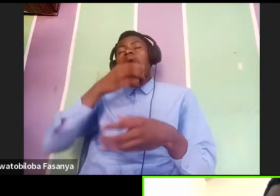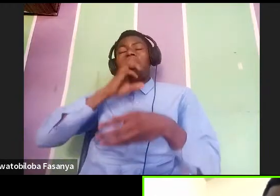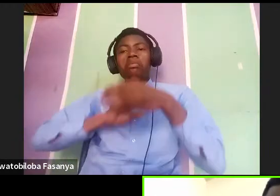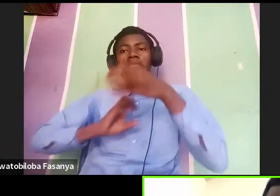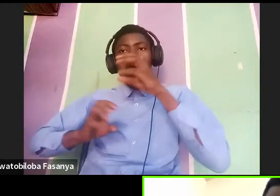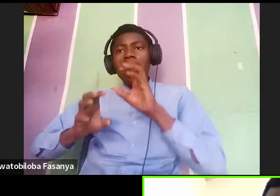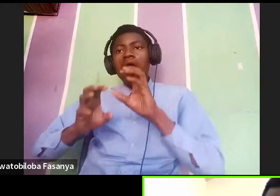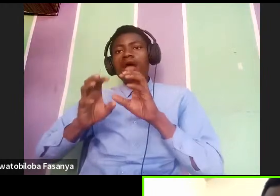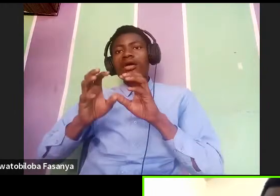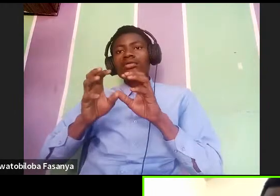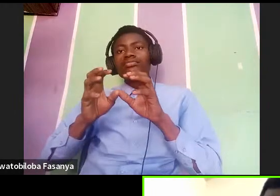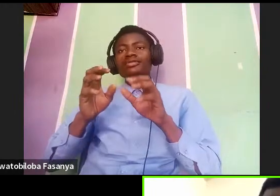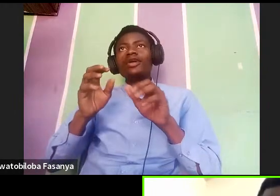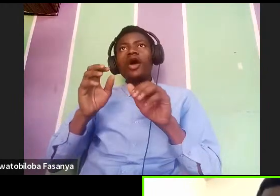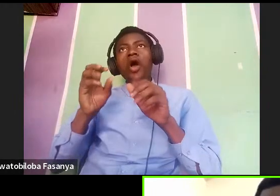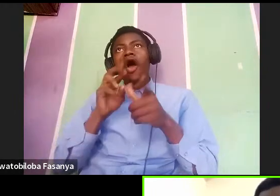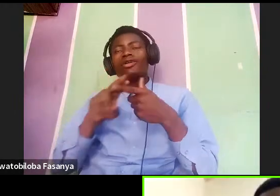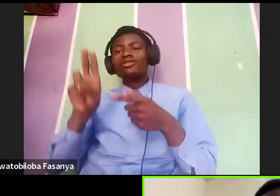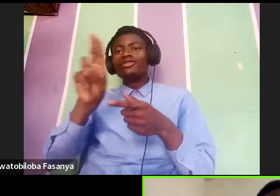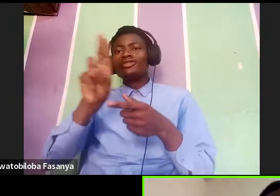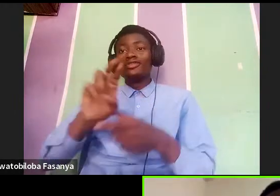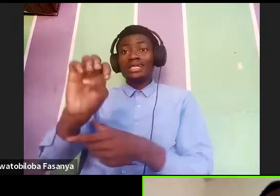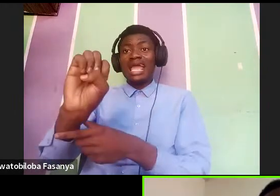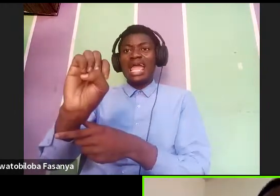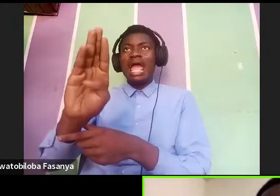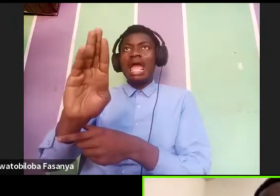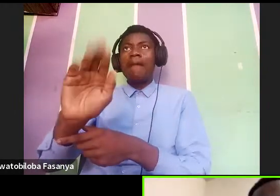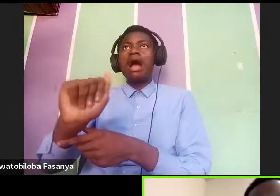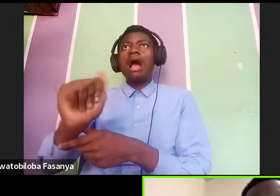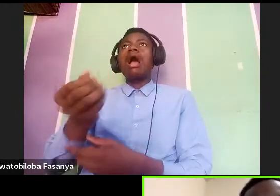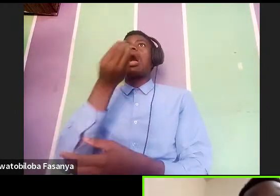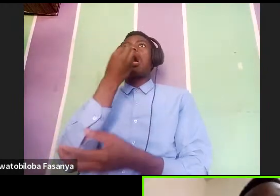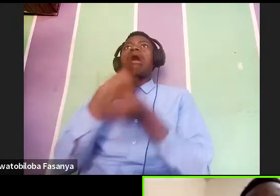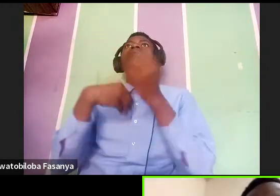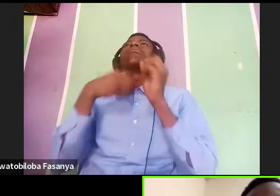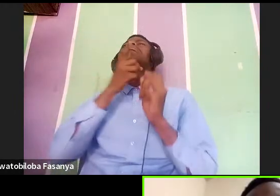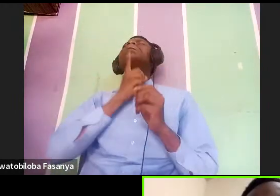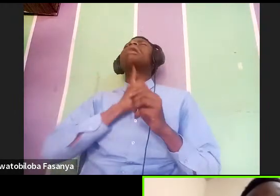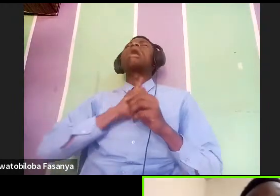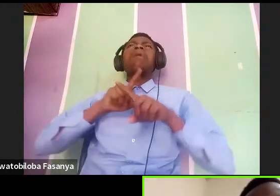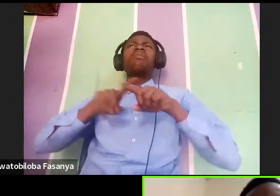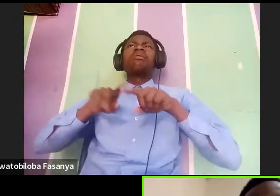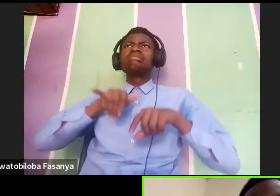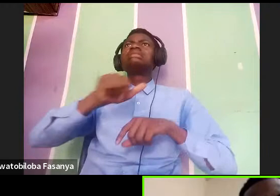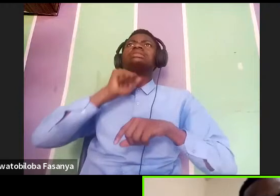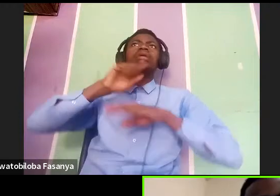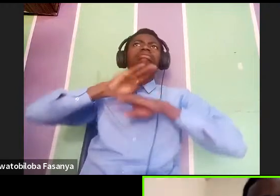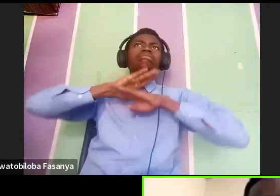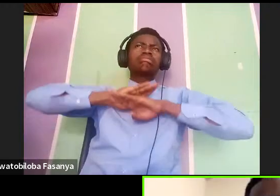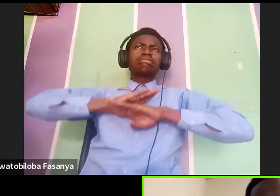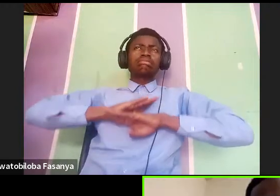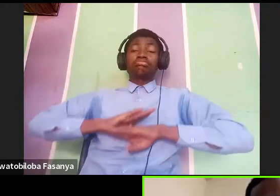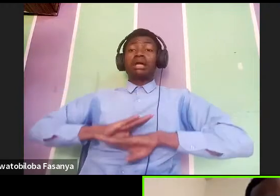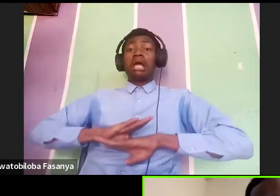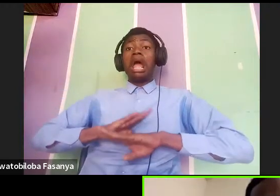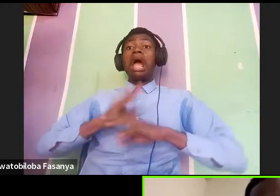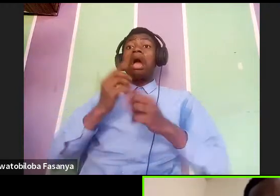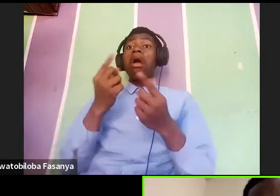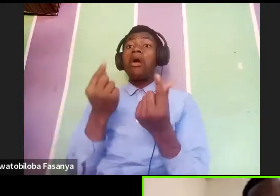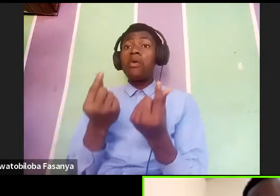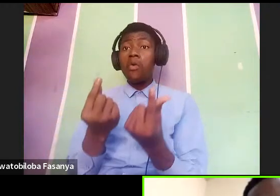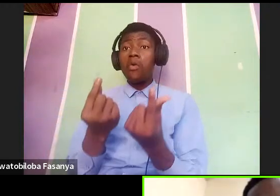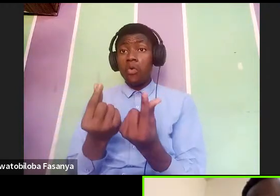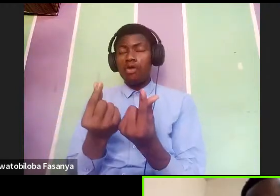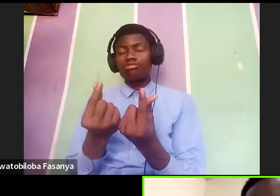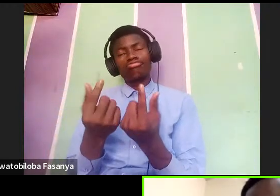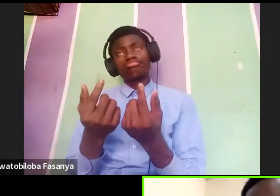take a mold of eba, it's not going down. Now there are some the other